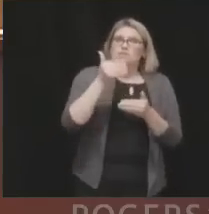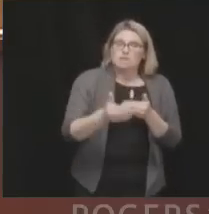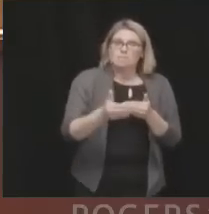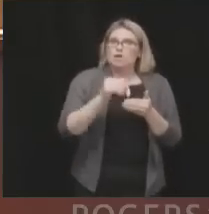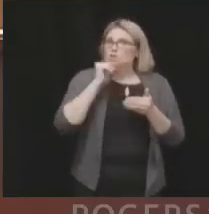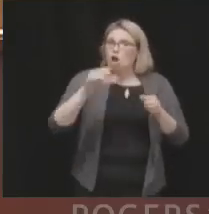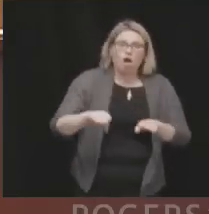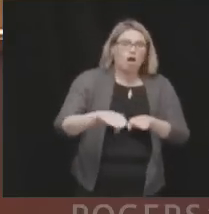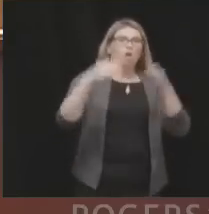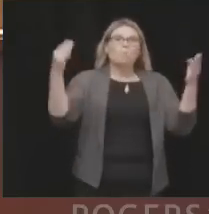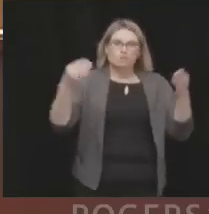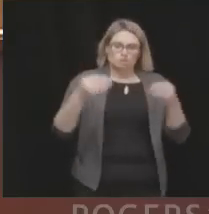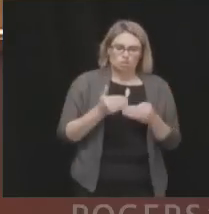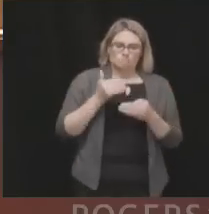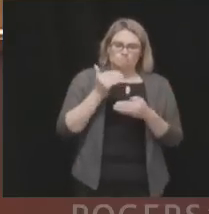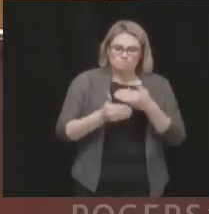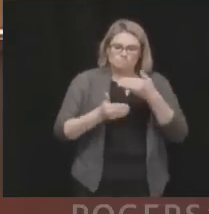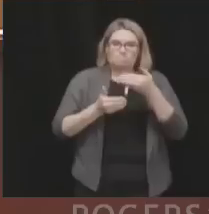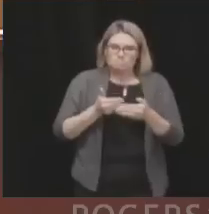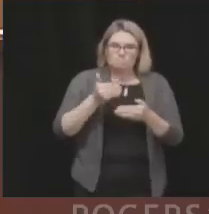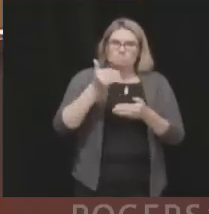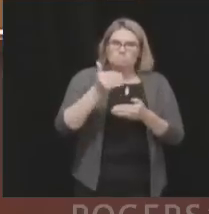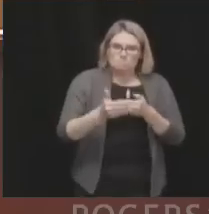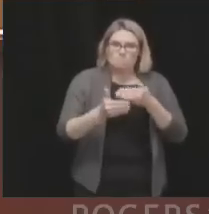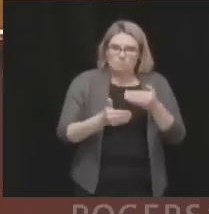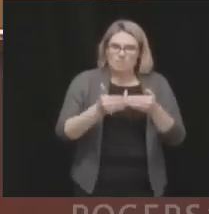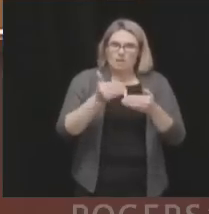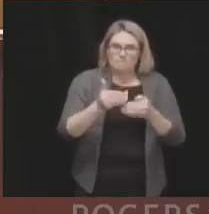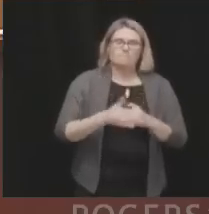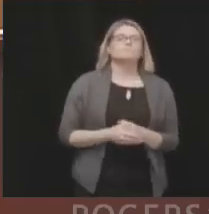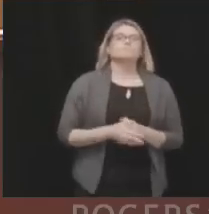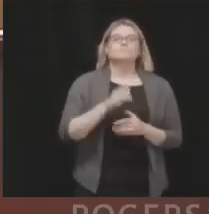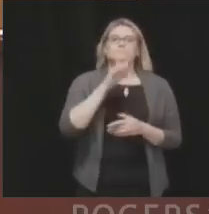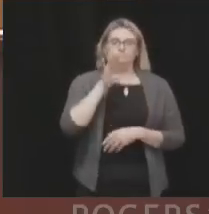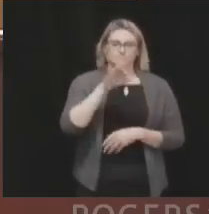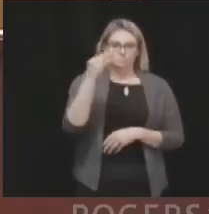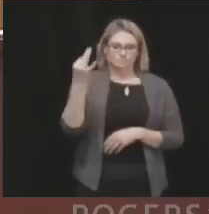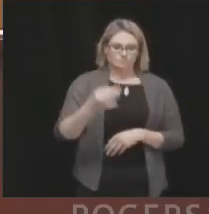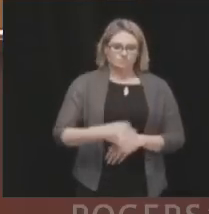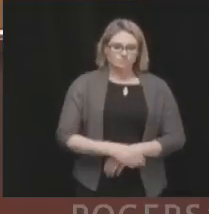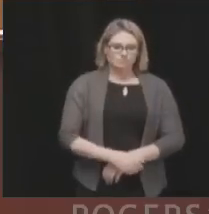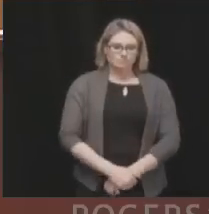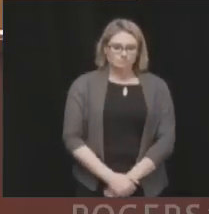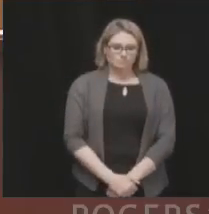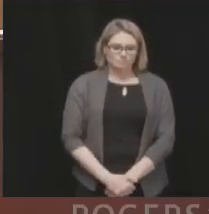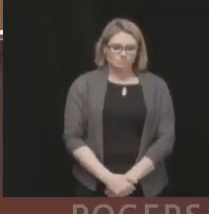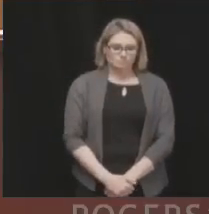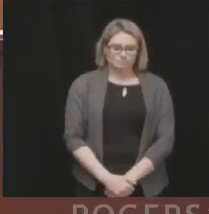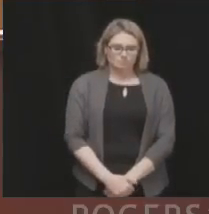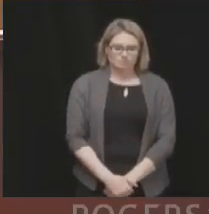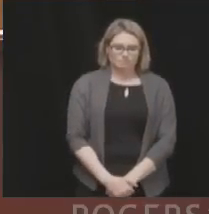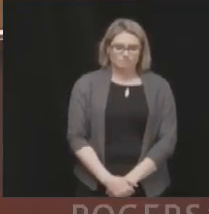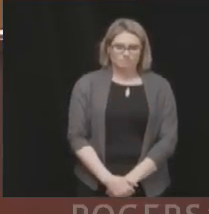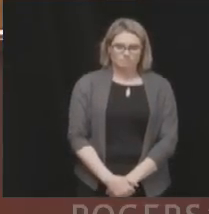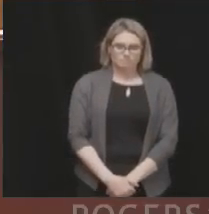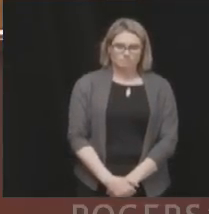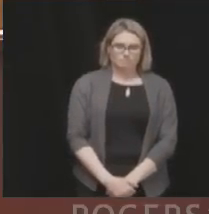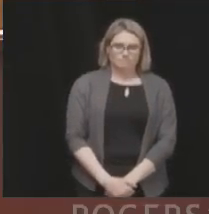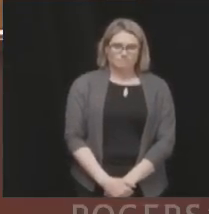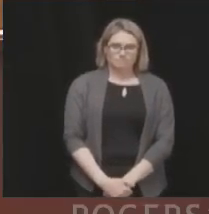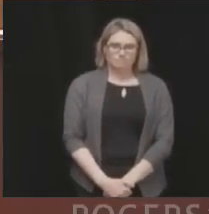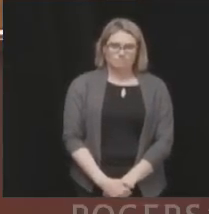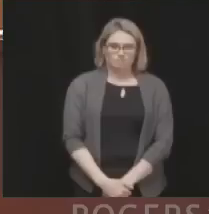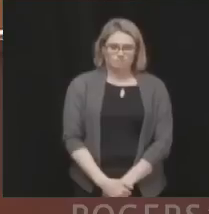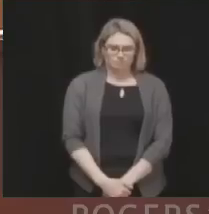normale bientôt. You will need to continue to practice social distancing and hand washing. When physical distancing